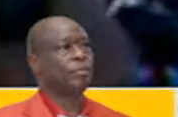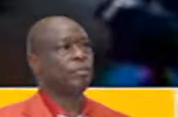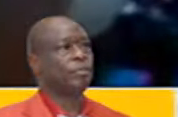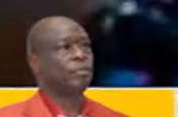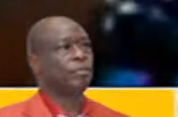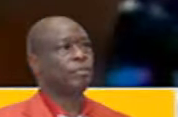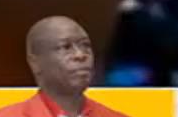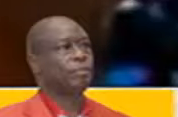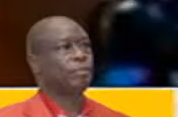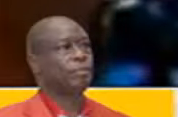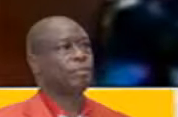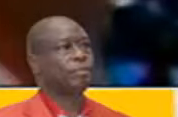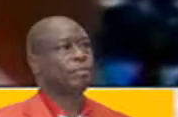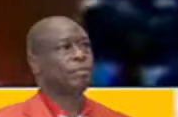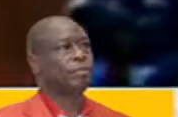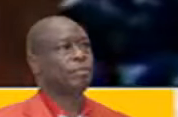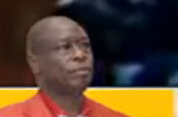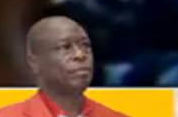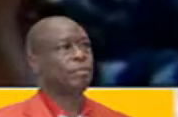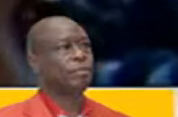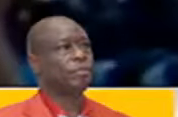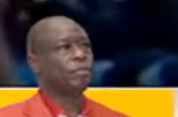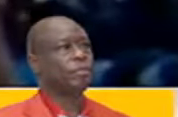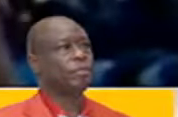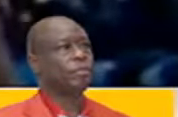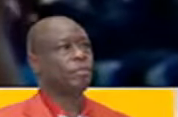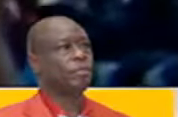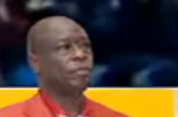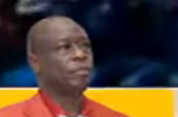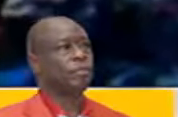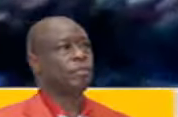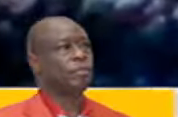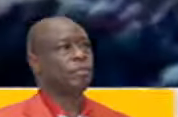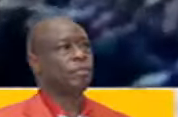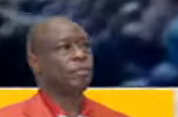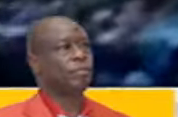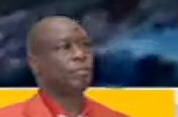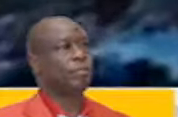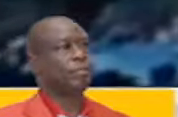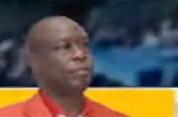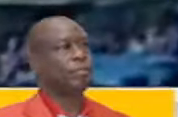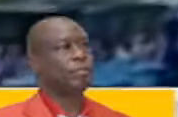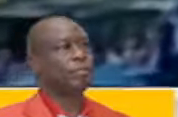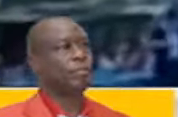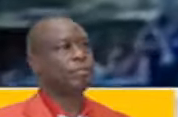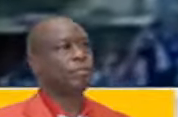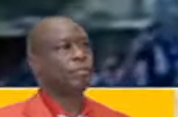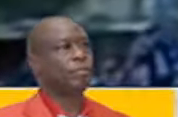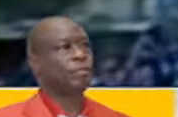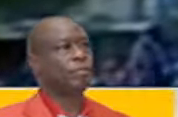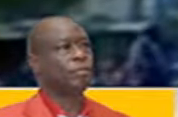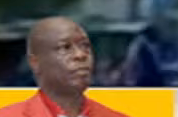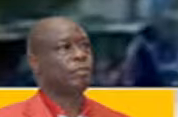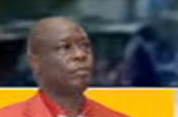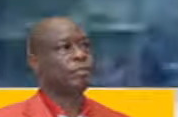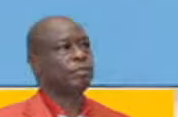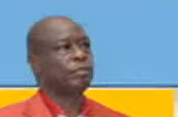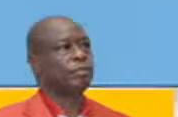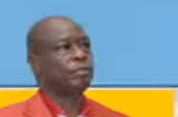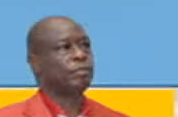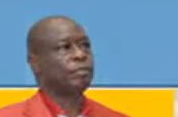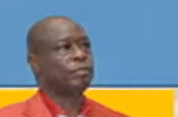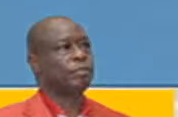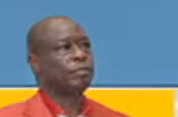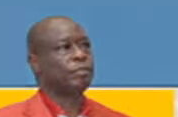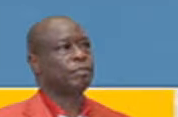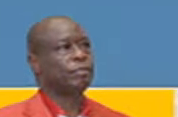niwasikize na nitapanga na mheshimiwa Major Dong wakuje ndio tukue na nafasi ya kuongea.